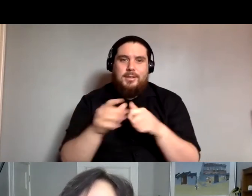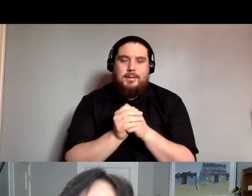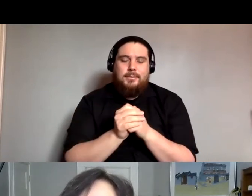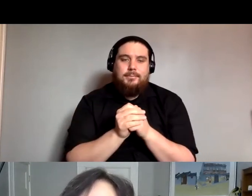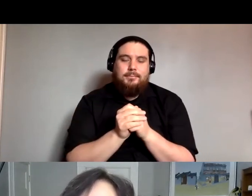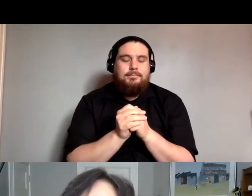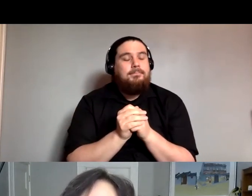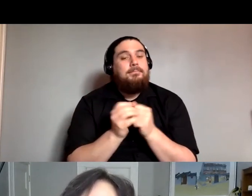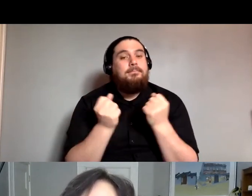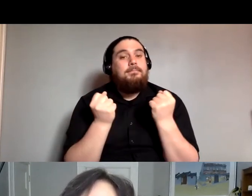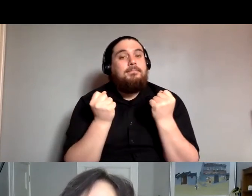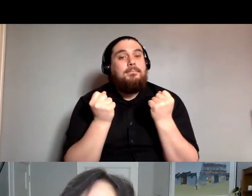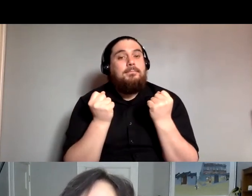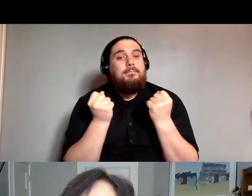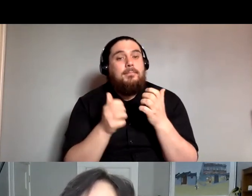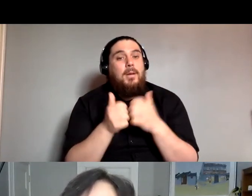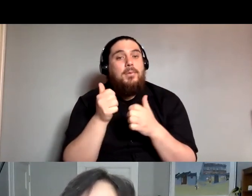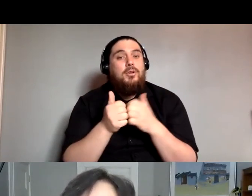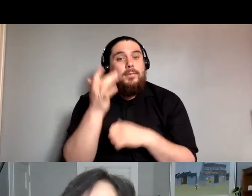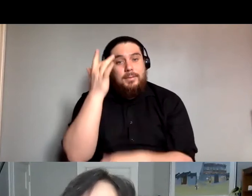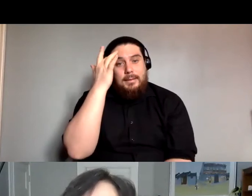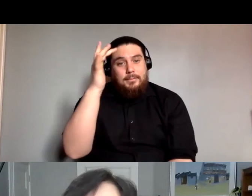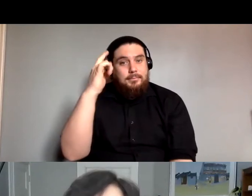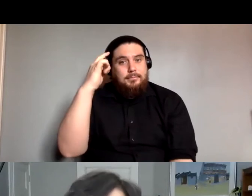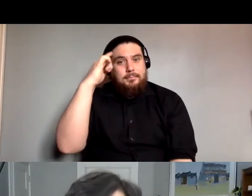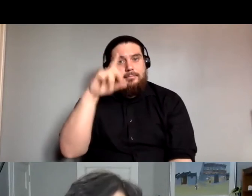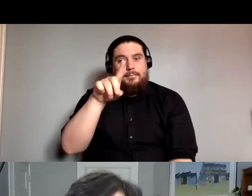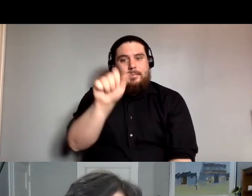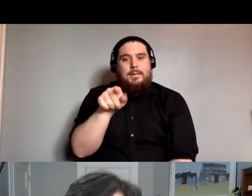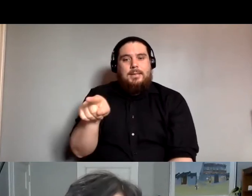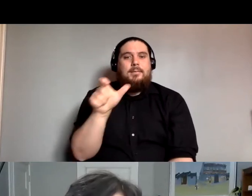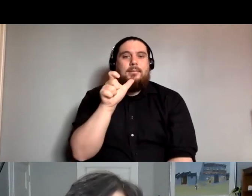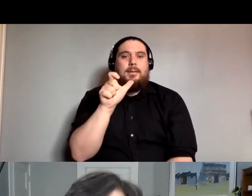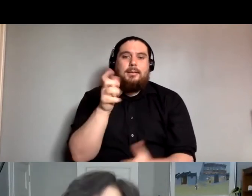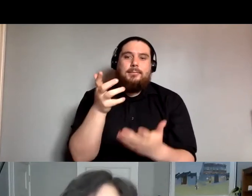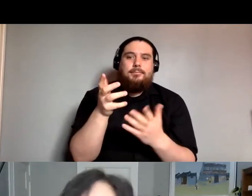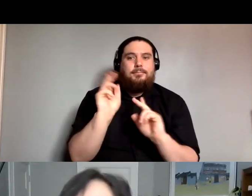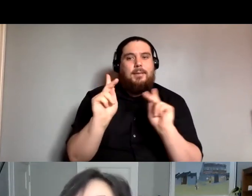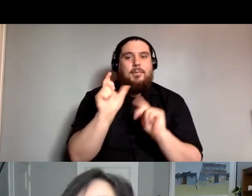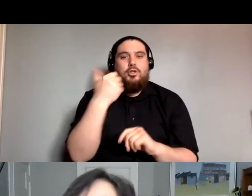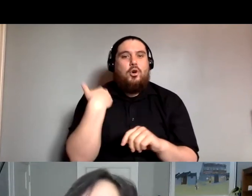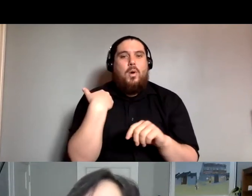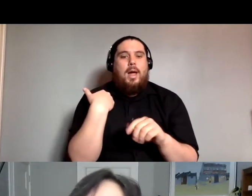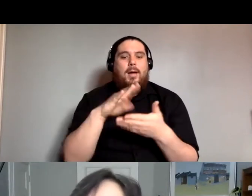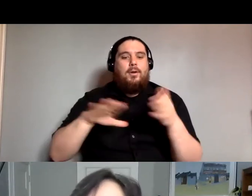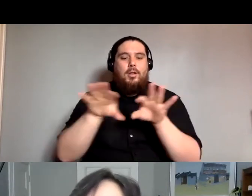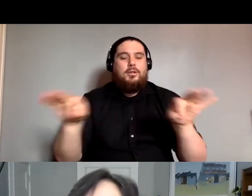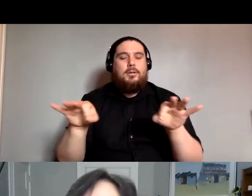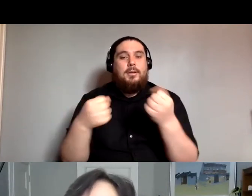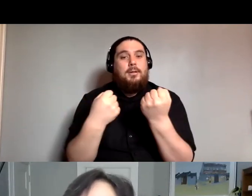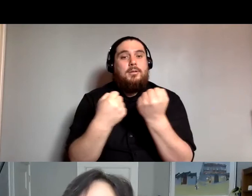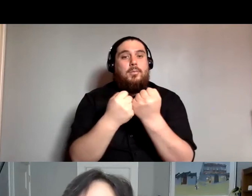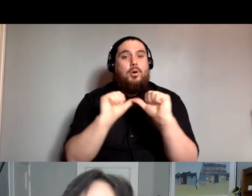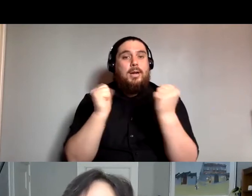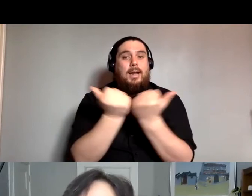intellectual and cognitive disability talent don't have a college degree. Supported employment agencies often target